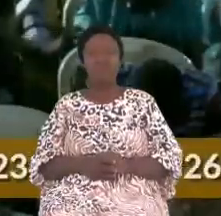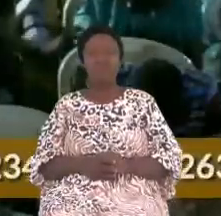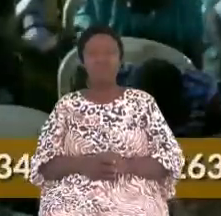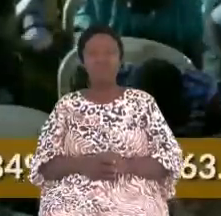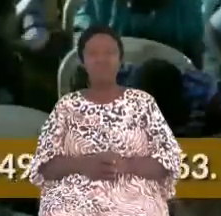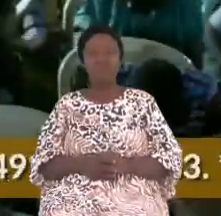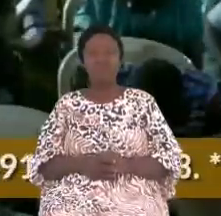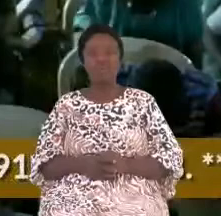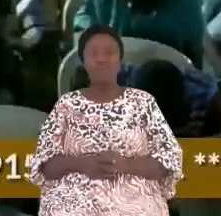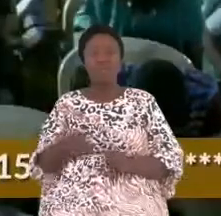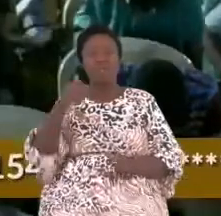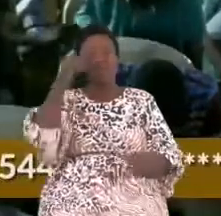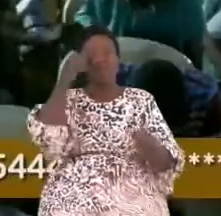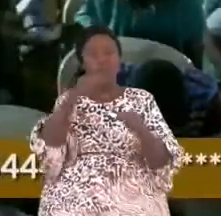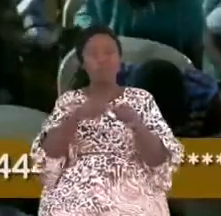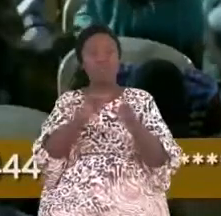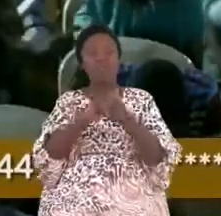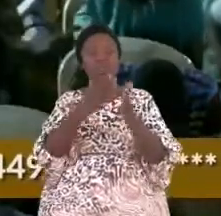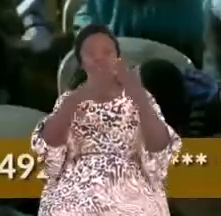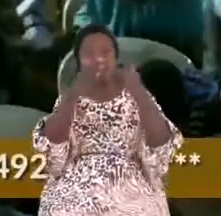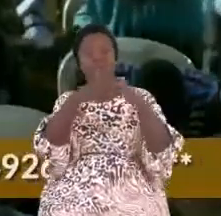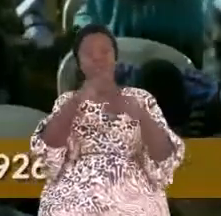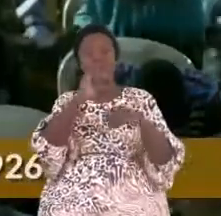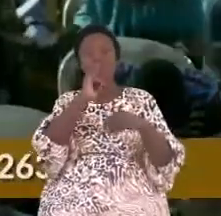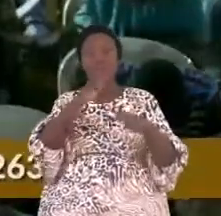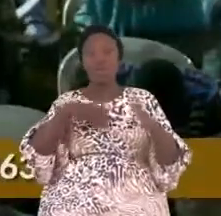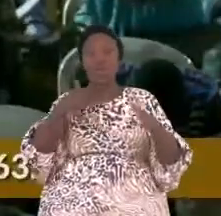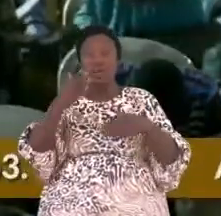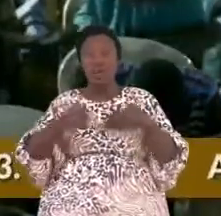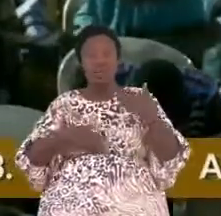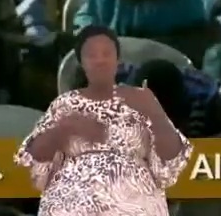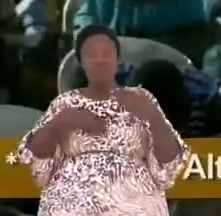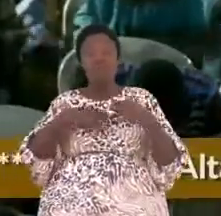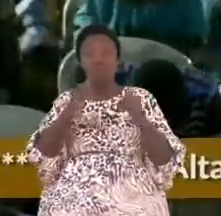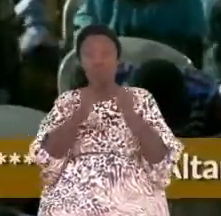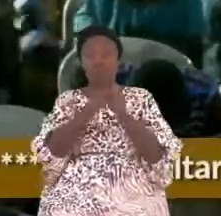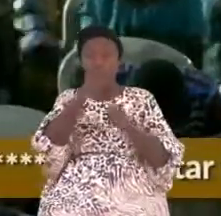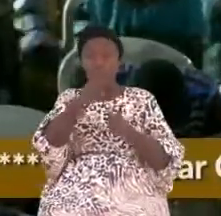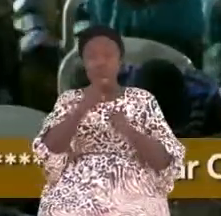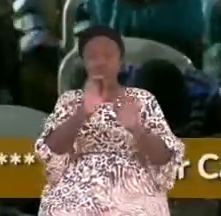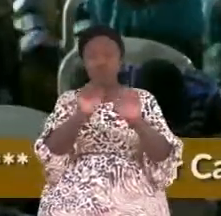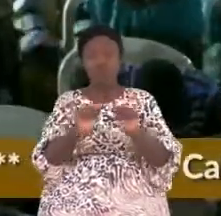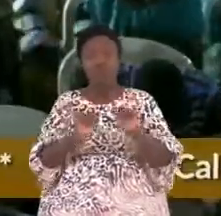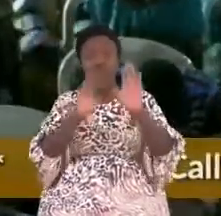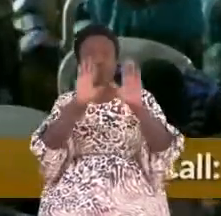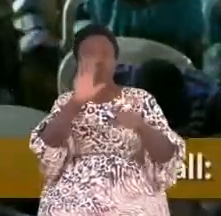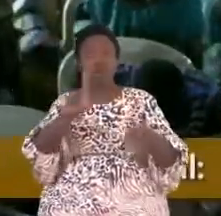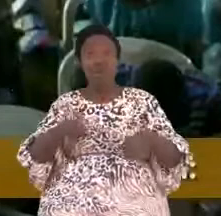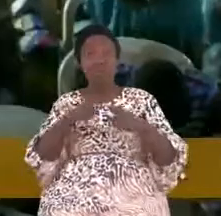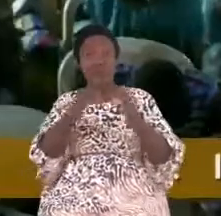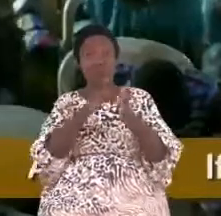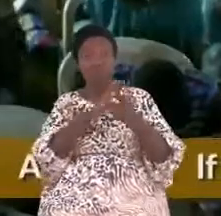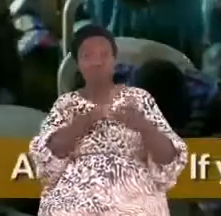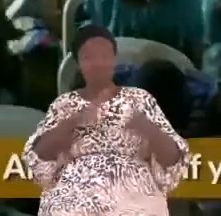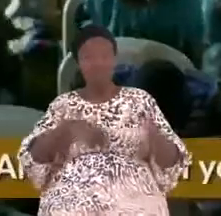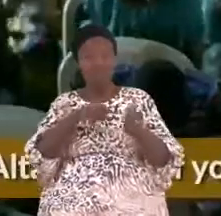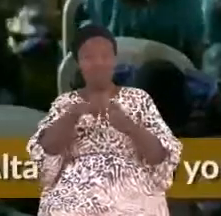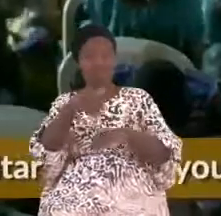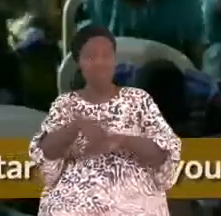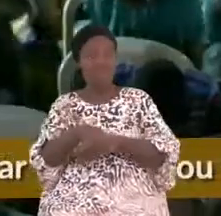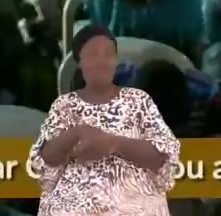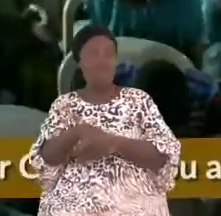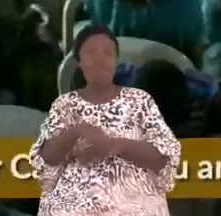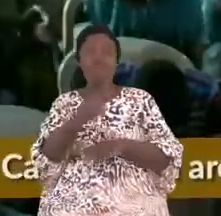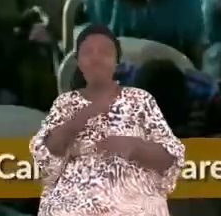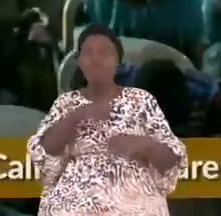with what is happening now names have been written in the book of life and the angels are rejoicing the saints in heaven are